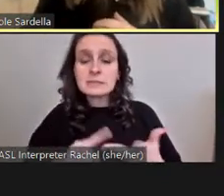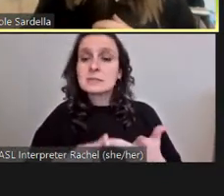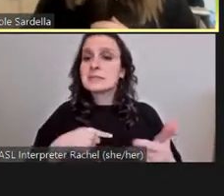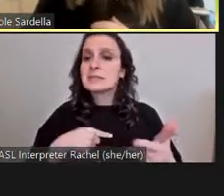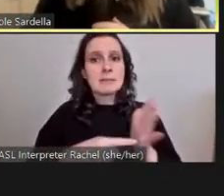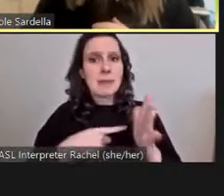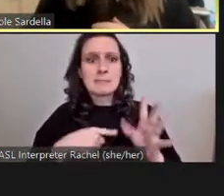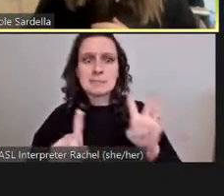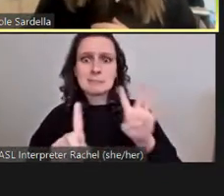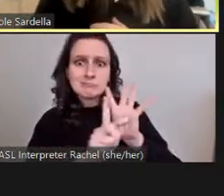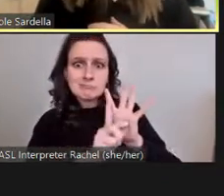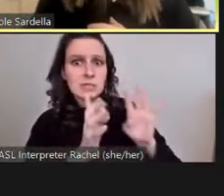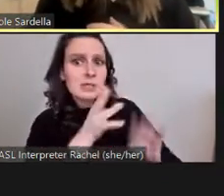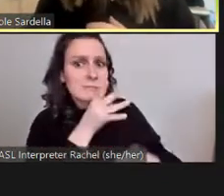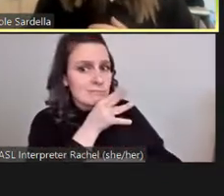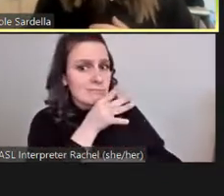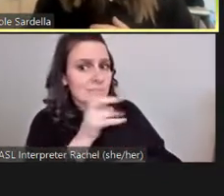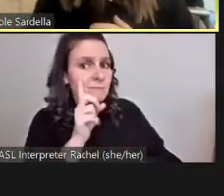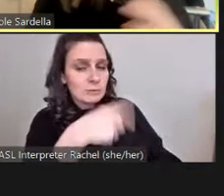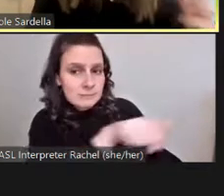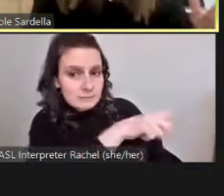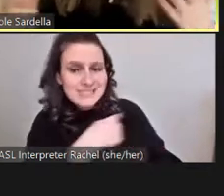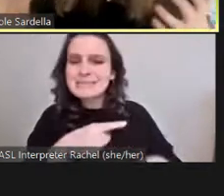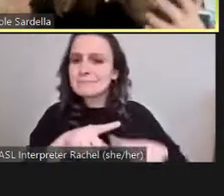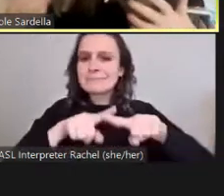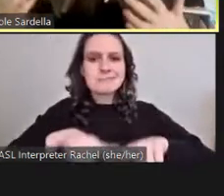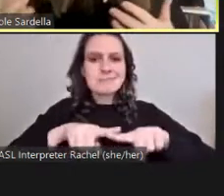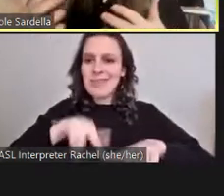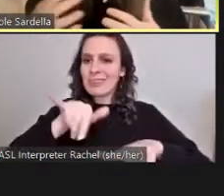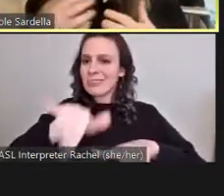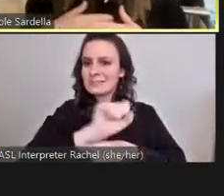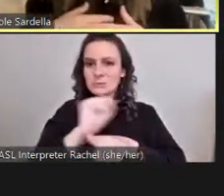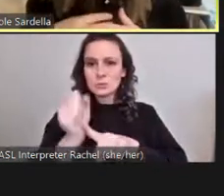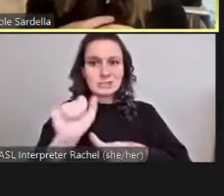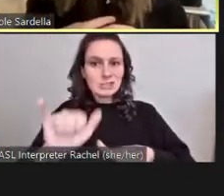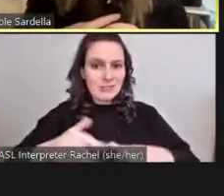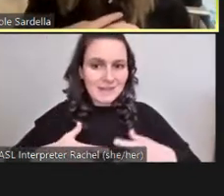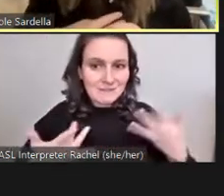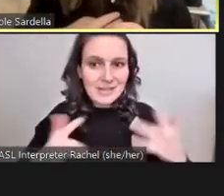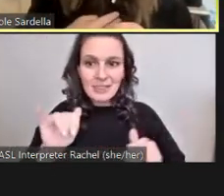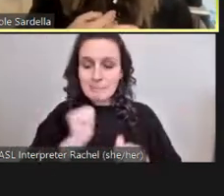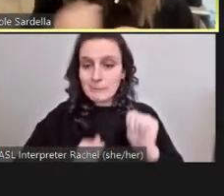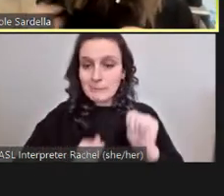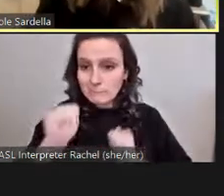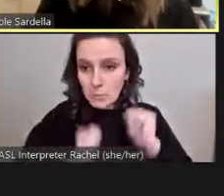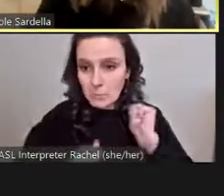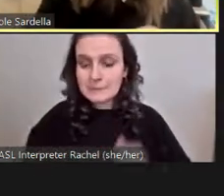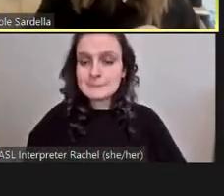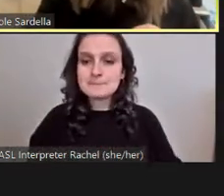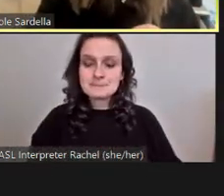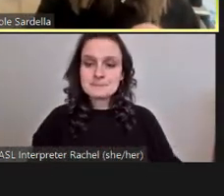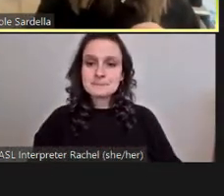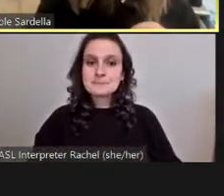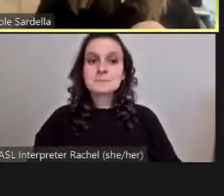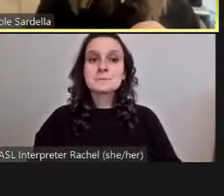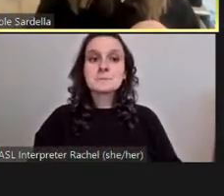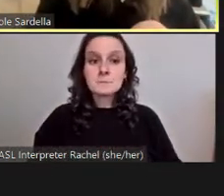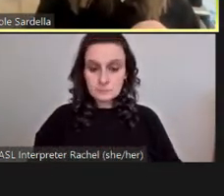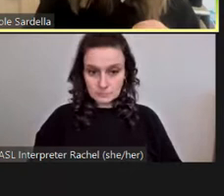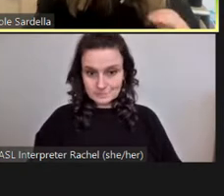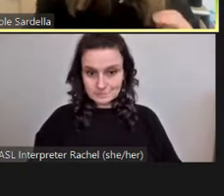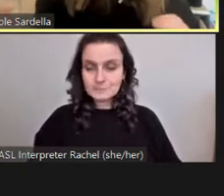It really depends on the specifics of the event or the performance. And